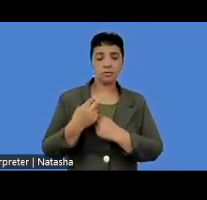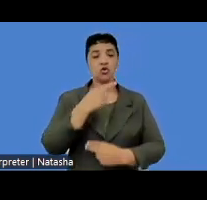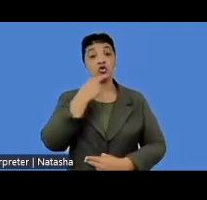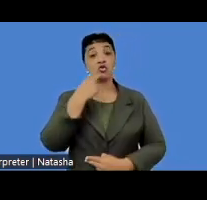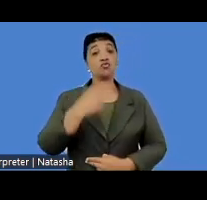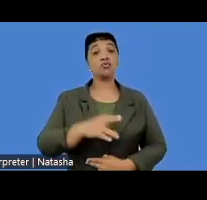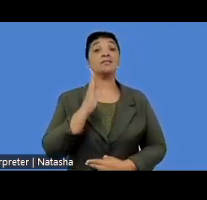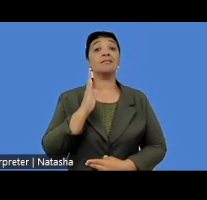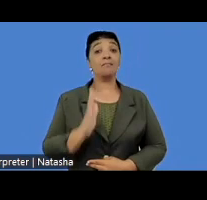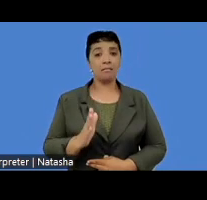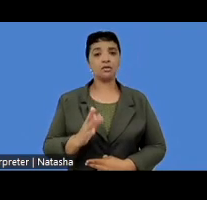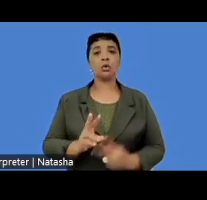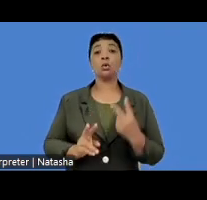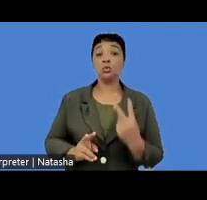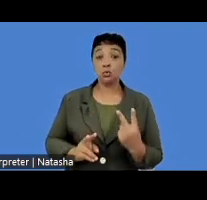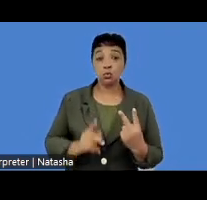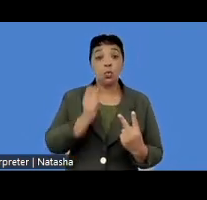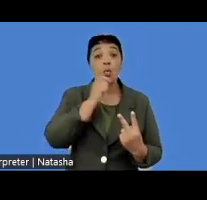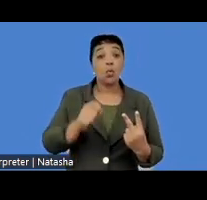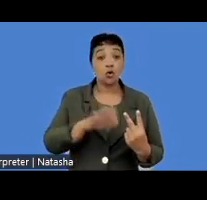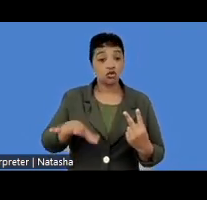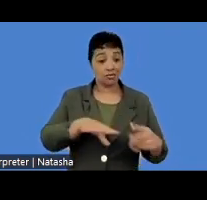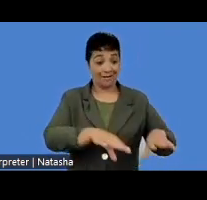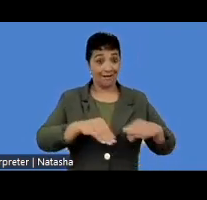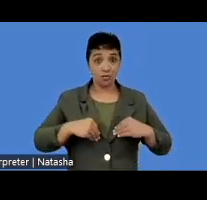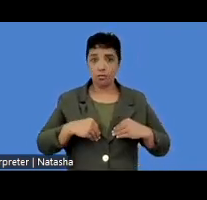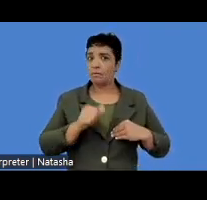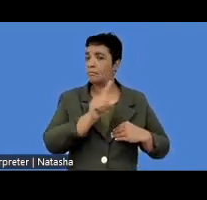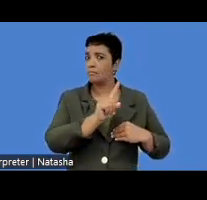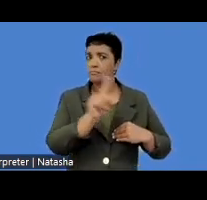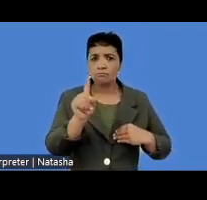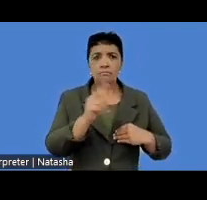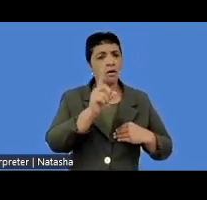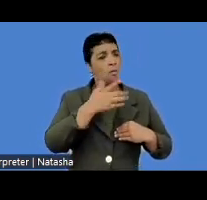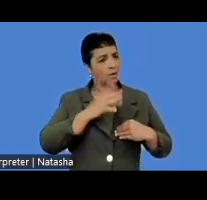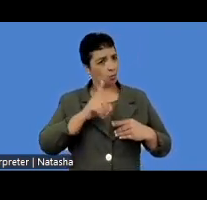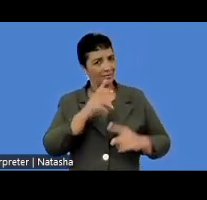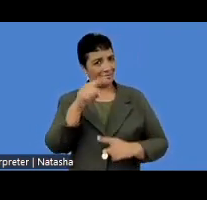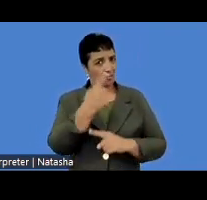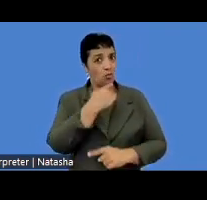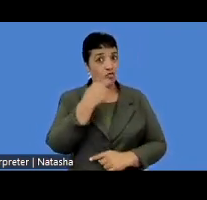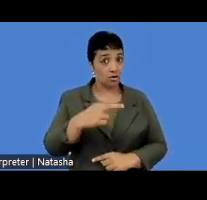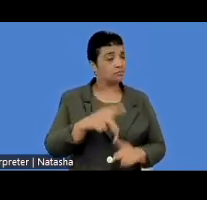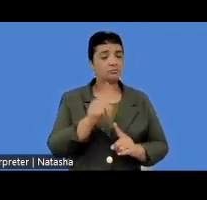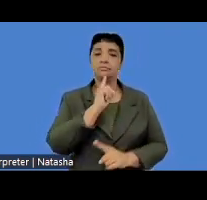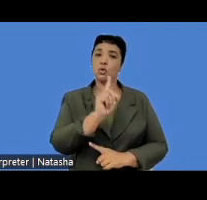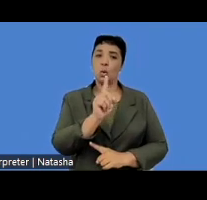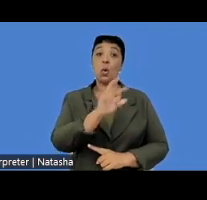to foster two Ukrainian children, two Ukrainian deported children with hearing